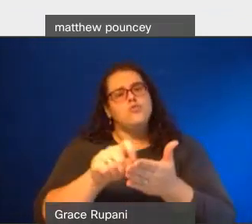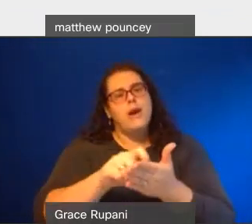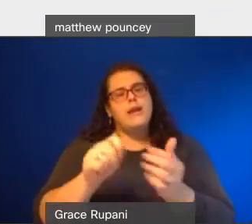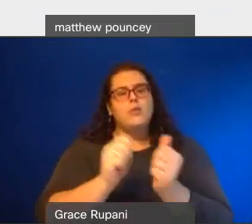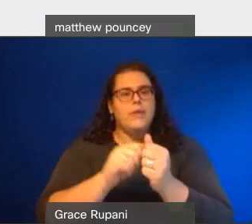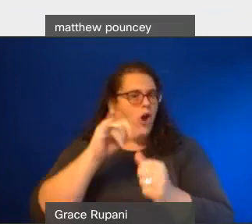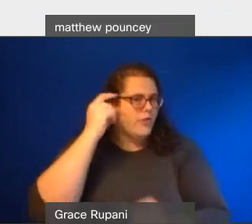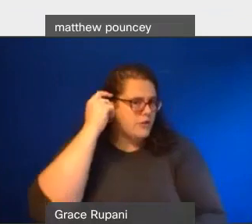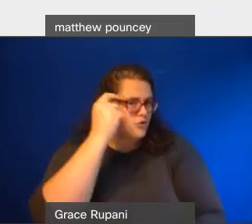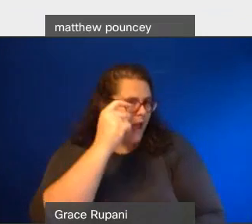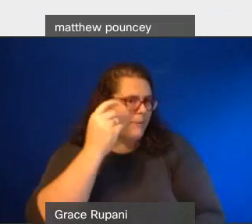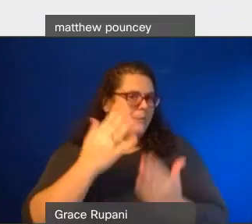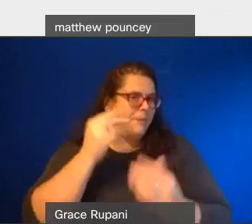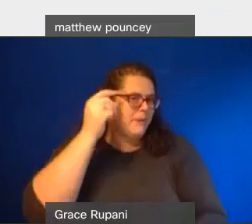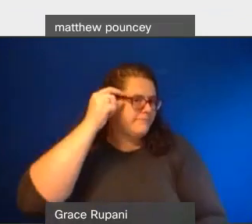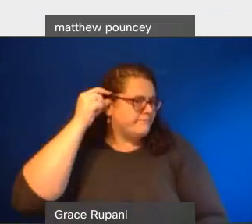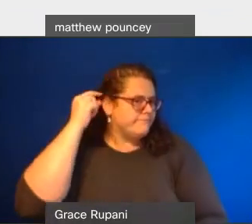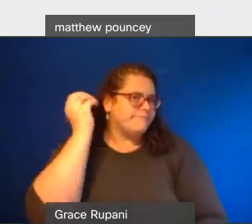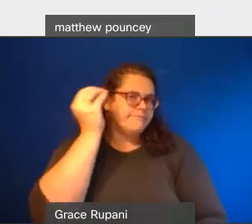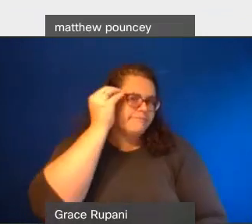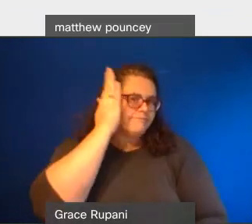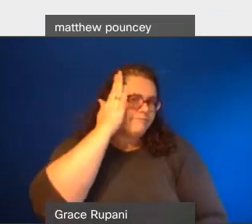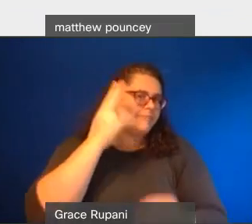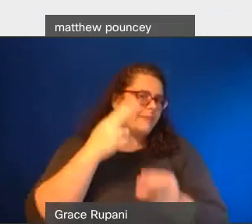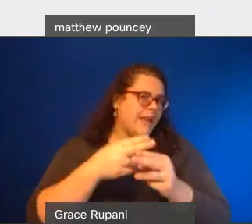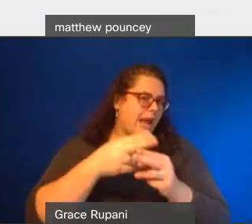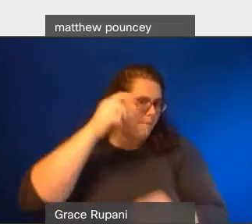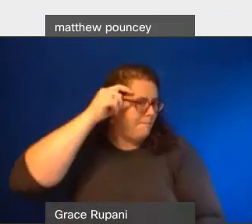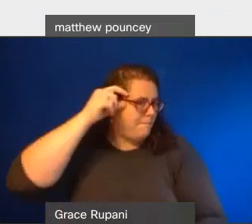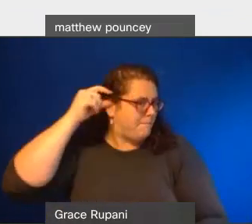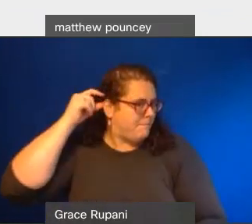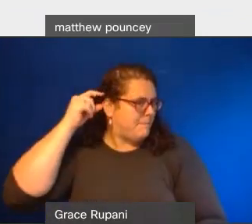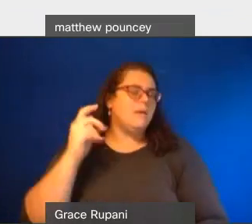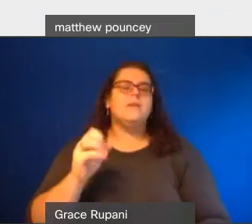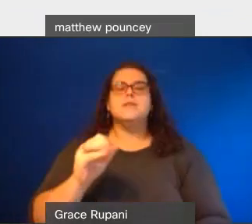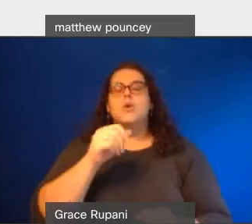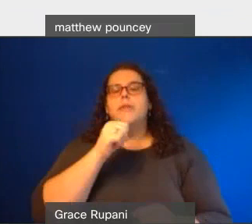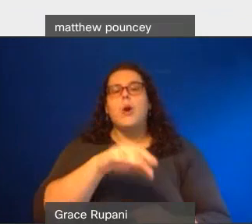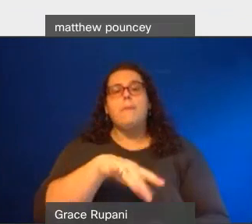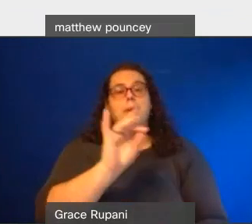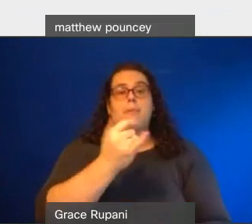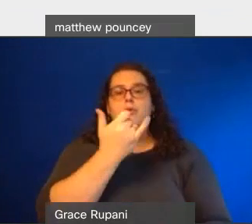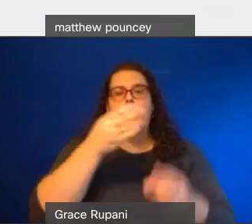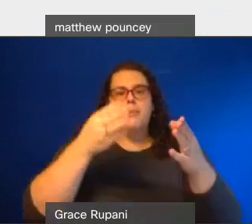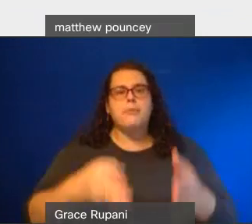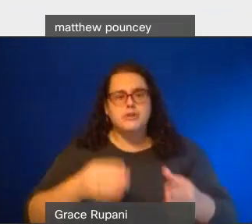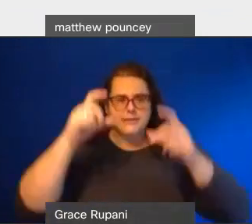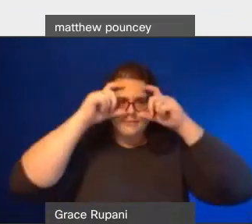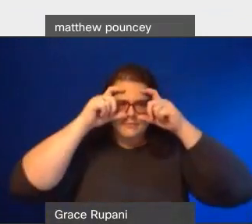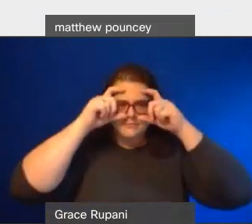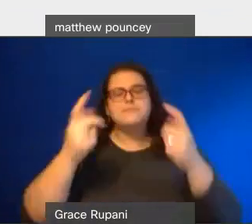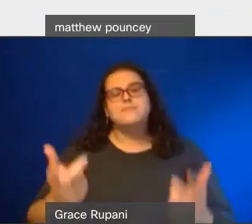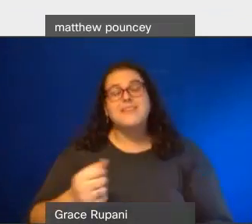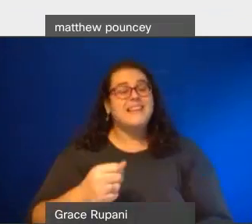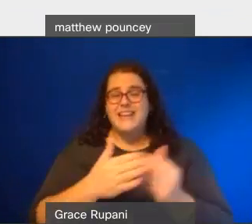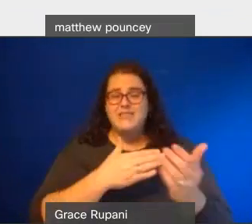for example, that their name on it, so that people don't get confused and wear other people's eye protection, correct? Because even if you clean and